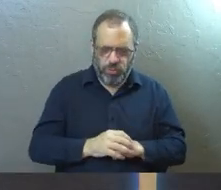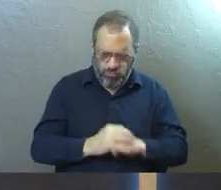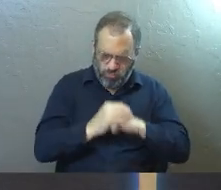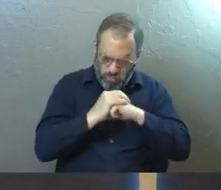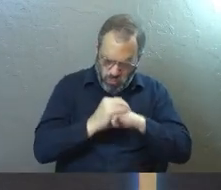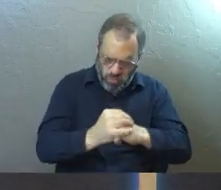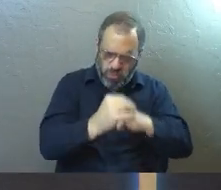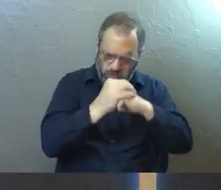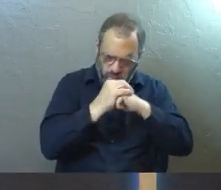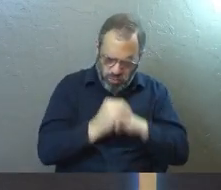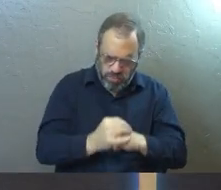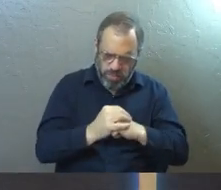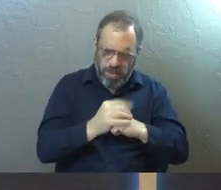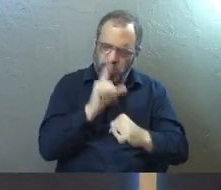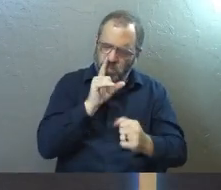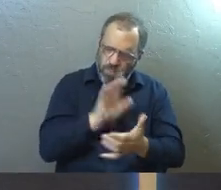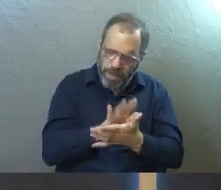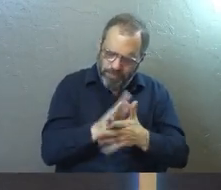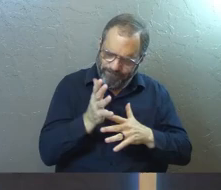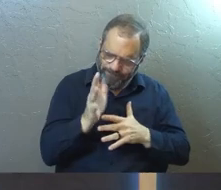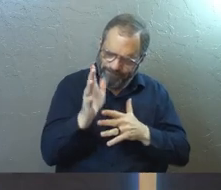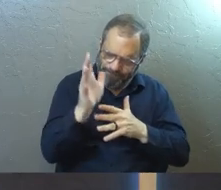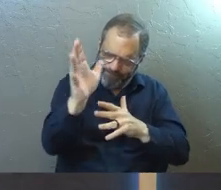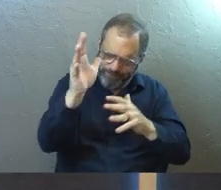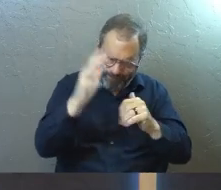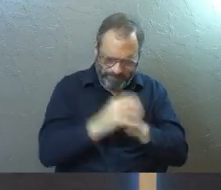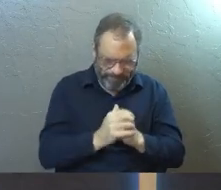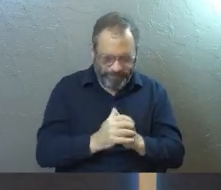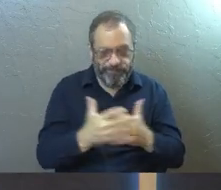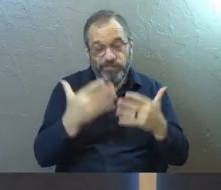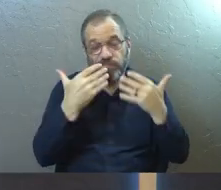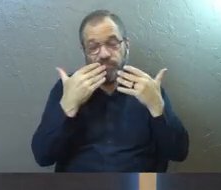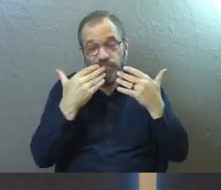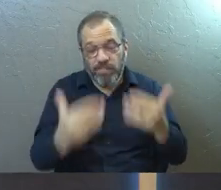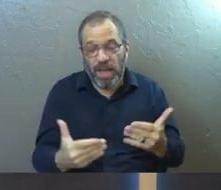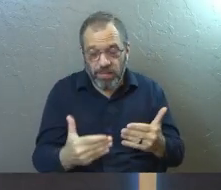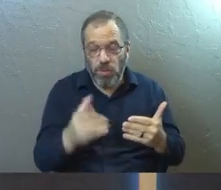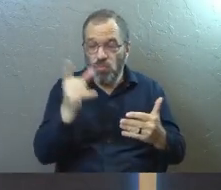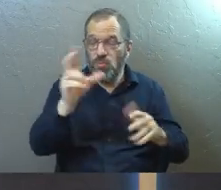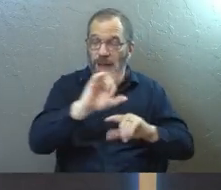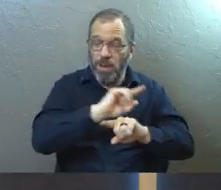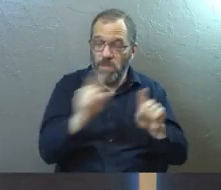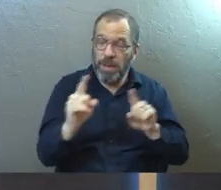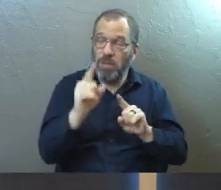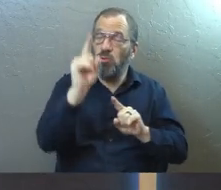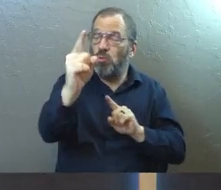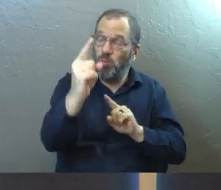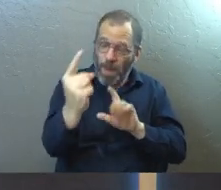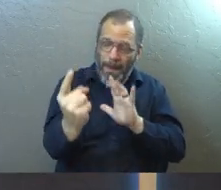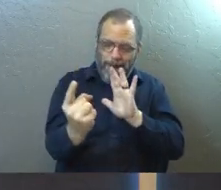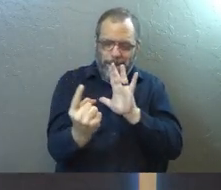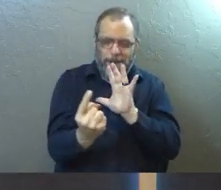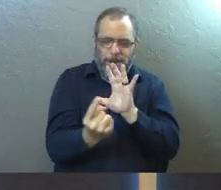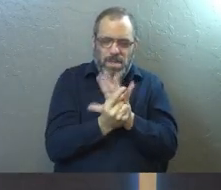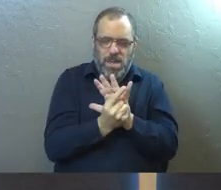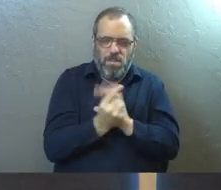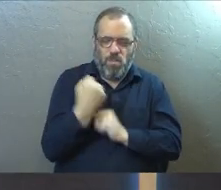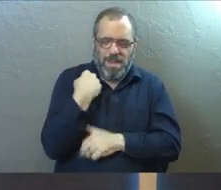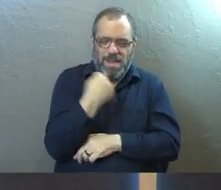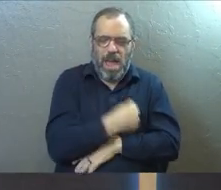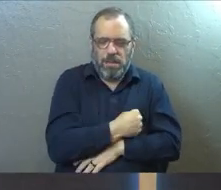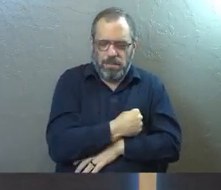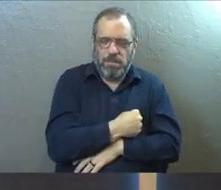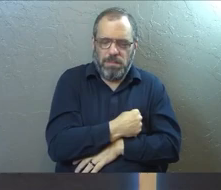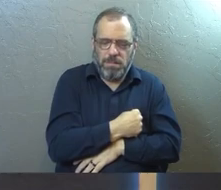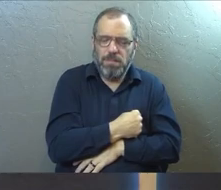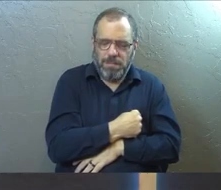to worship you, God, and to give you praise, Lord. I'm so thankful, Lord, that you are ready to meet with us. Lord, I pray that today, Lord, that